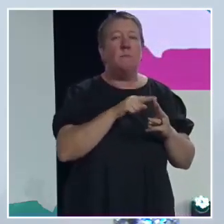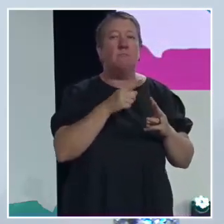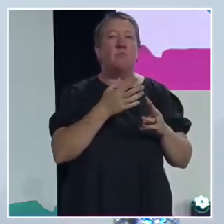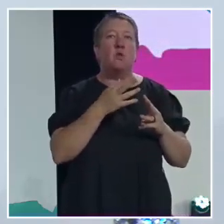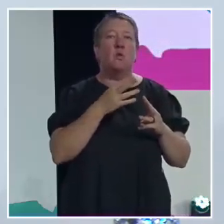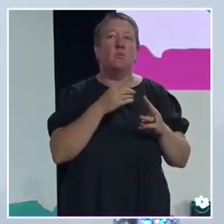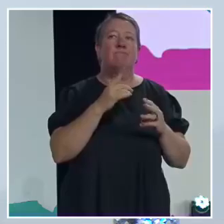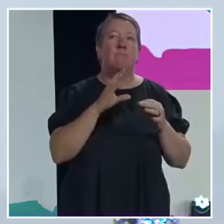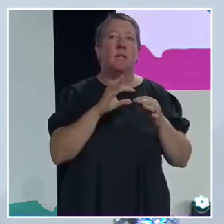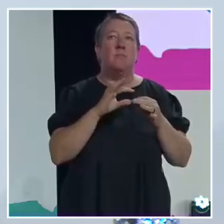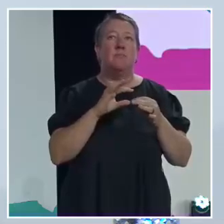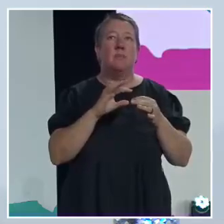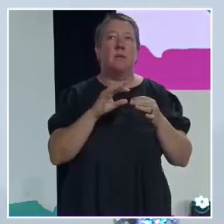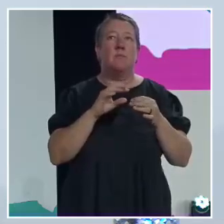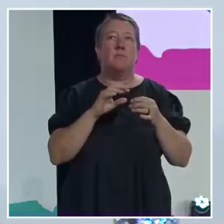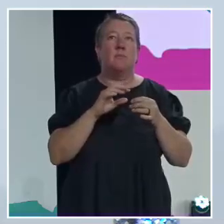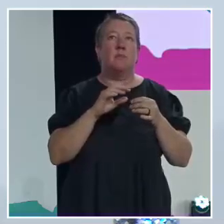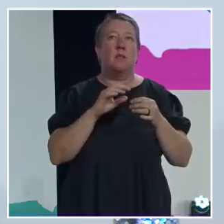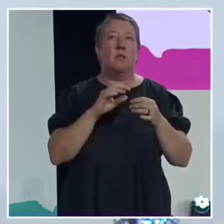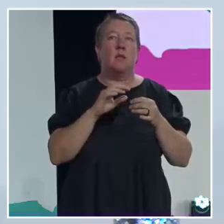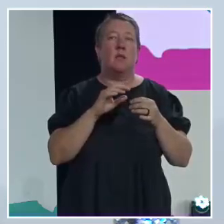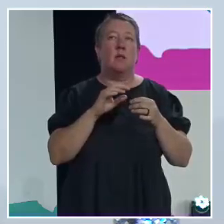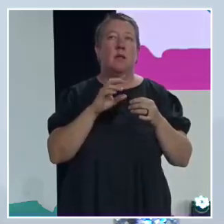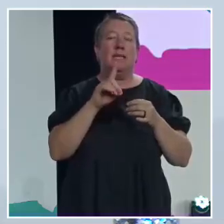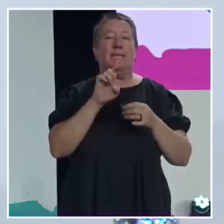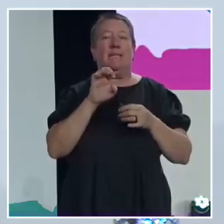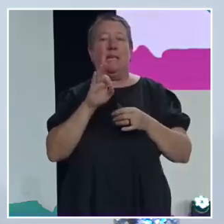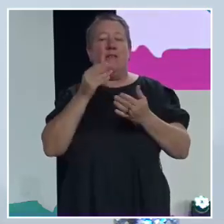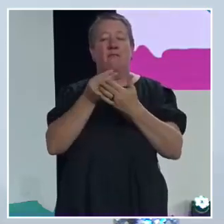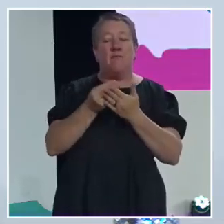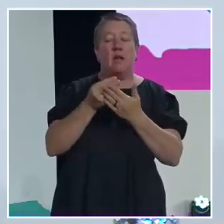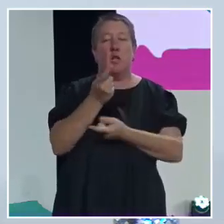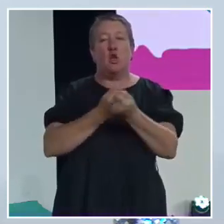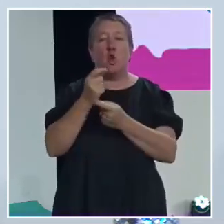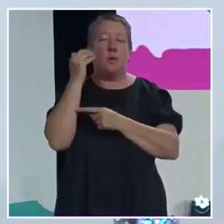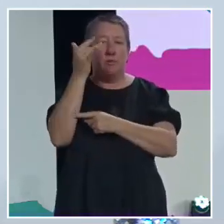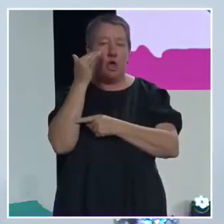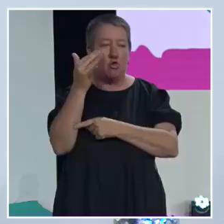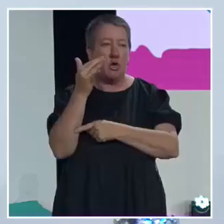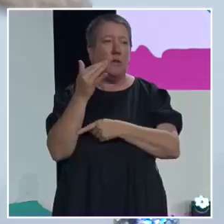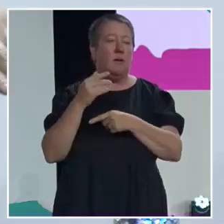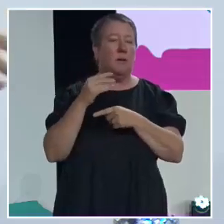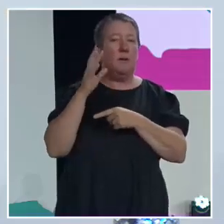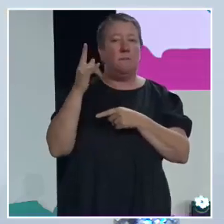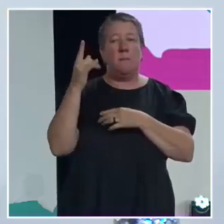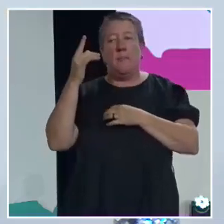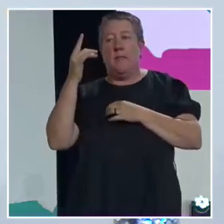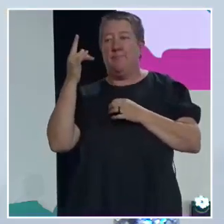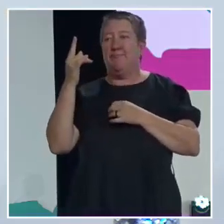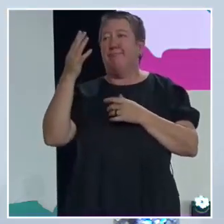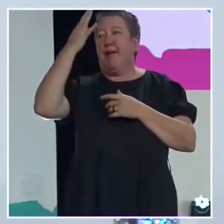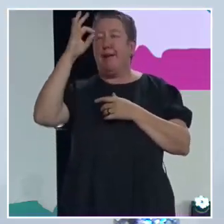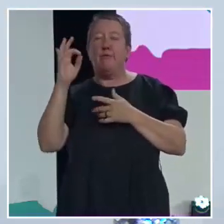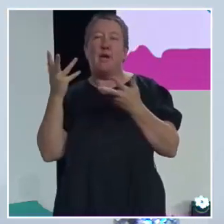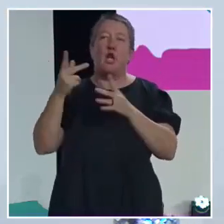theory. And that defunct economic theory, in my opinion, is this idea that, at worst, government get out of the way, policy is useless, it's just there